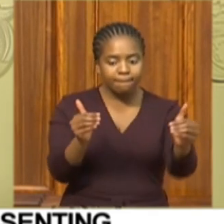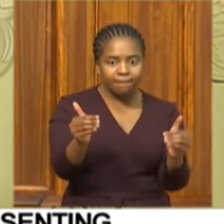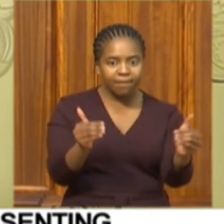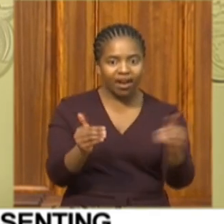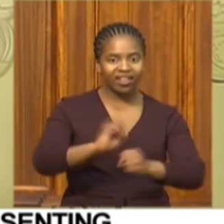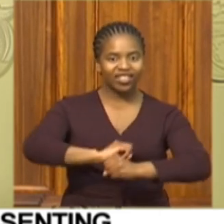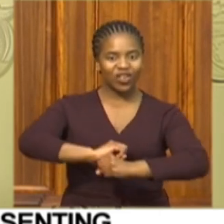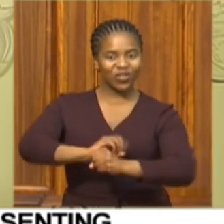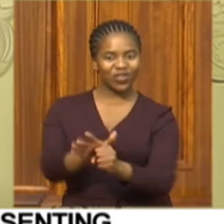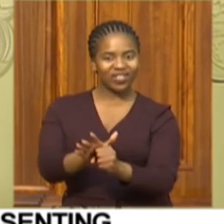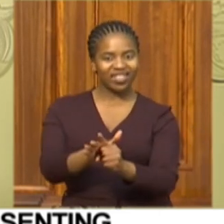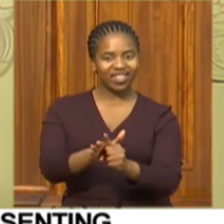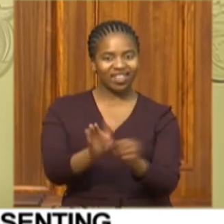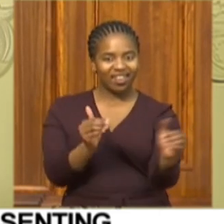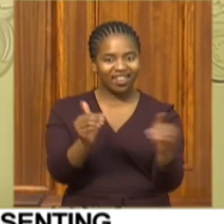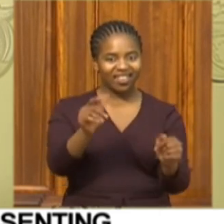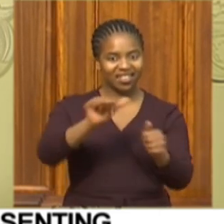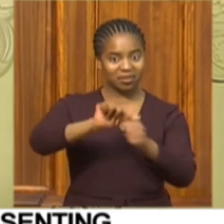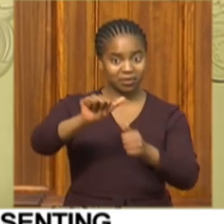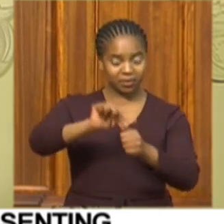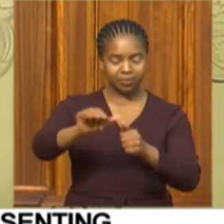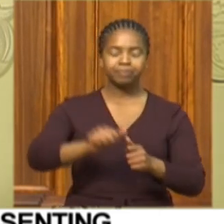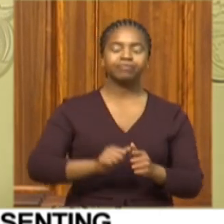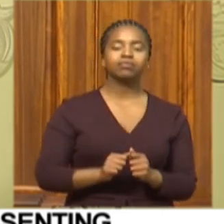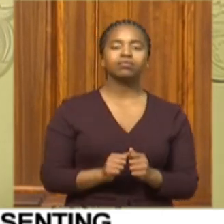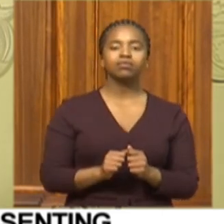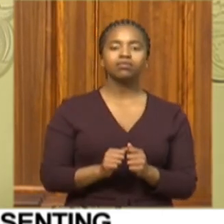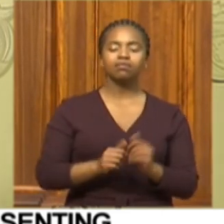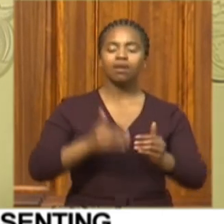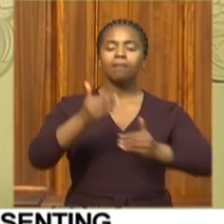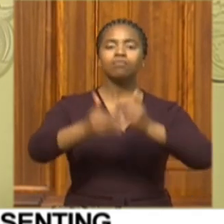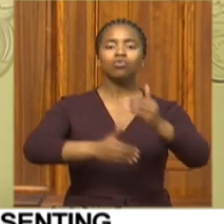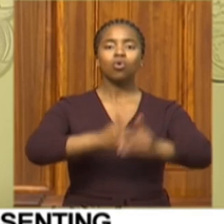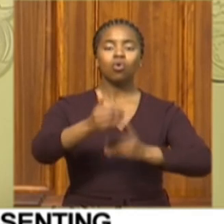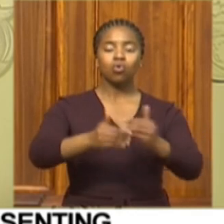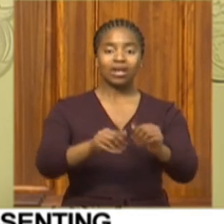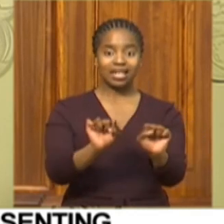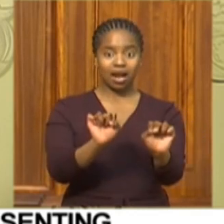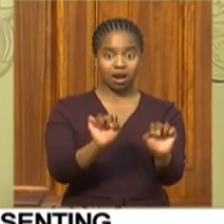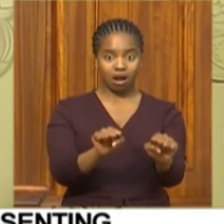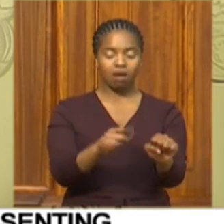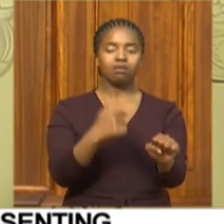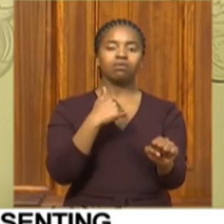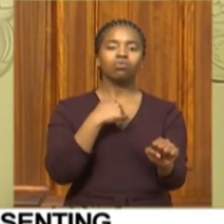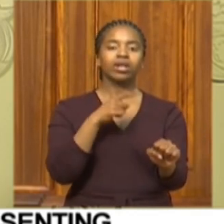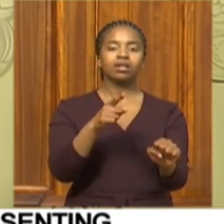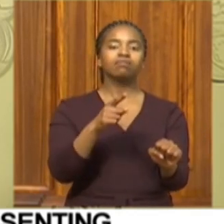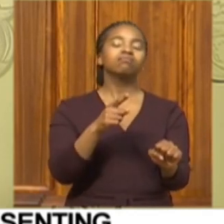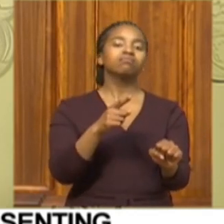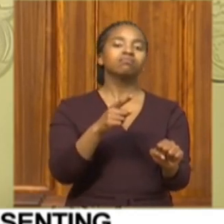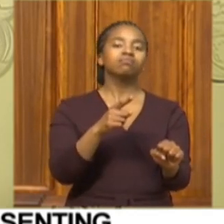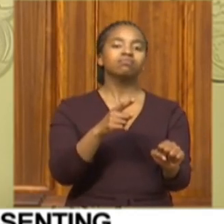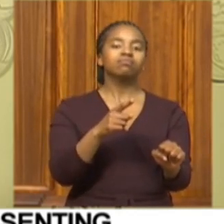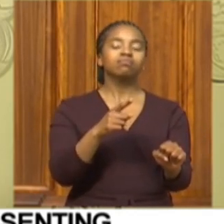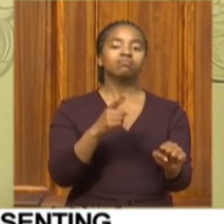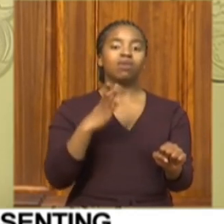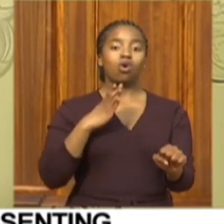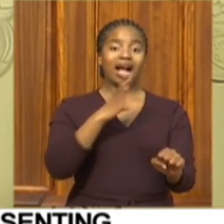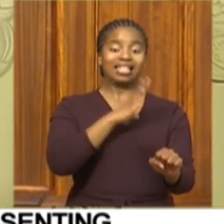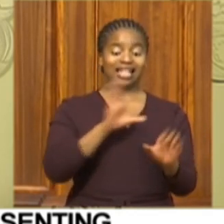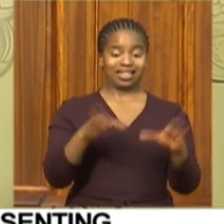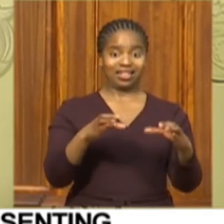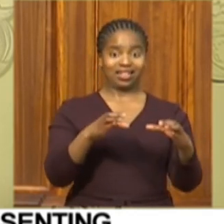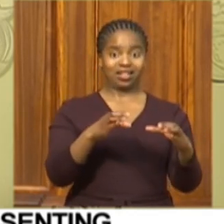disease. The progress we are recording in our management of COVID-19 would not